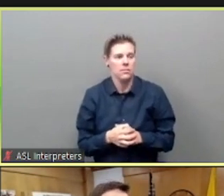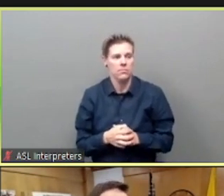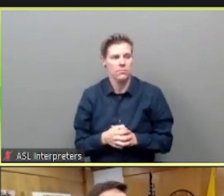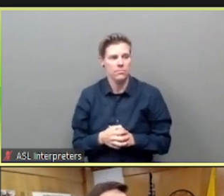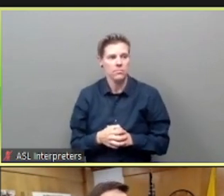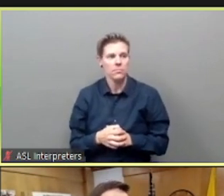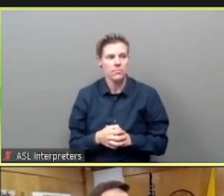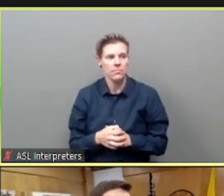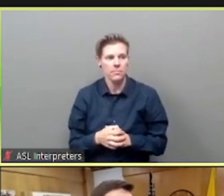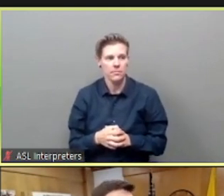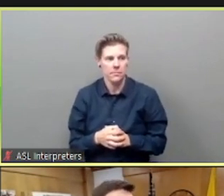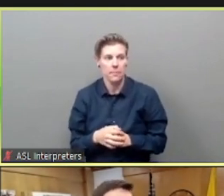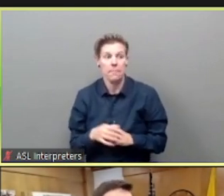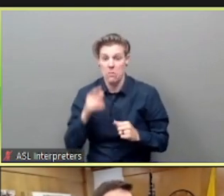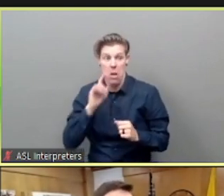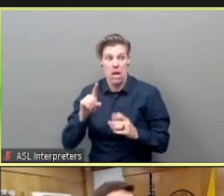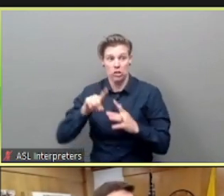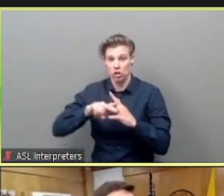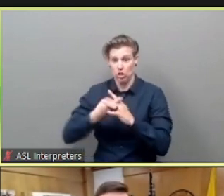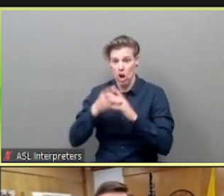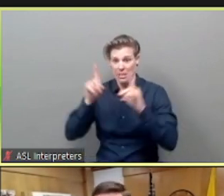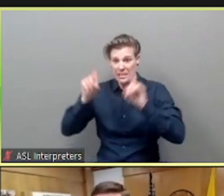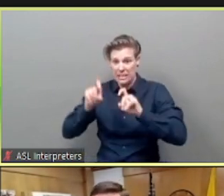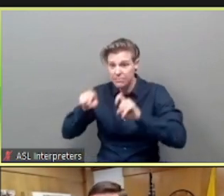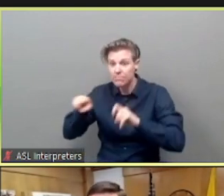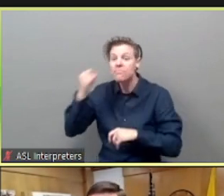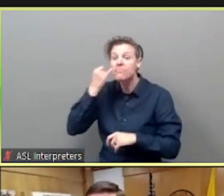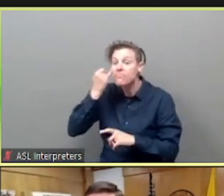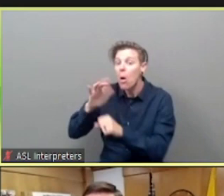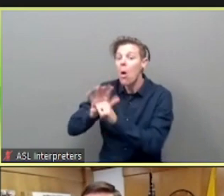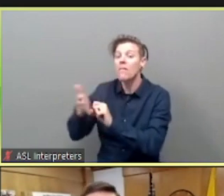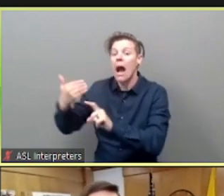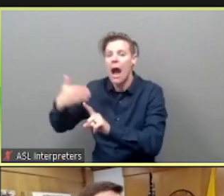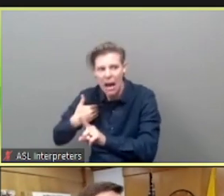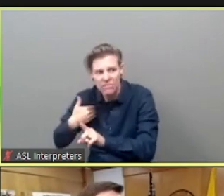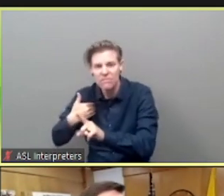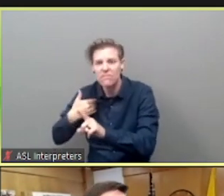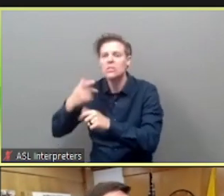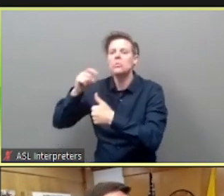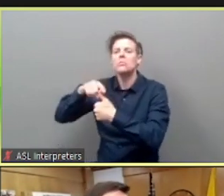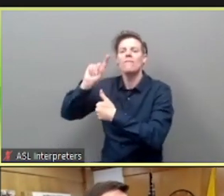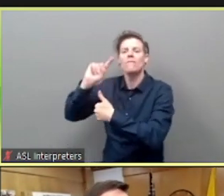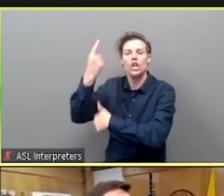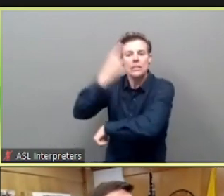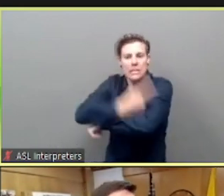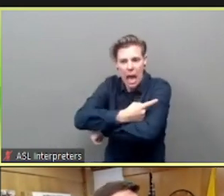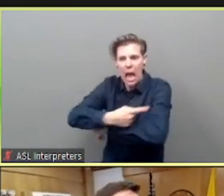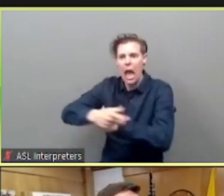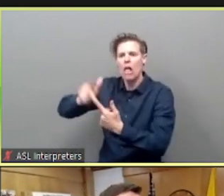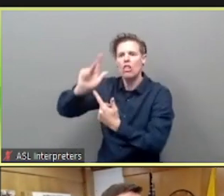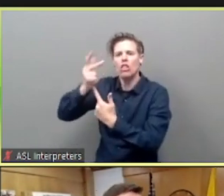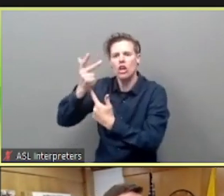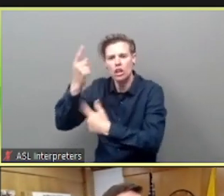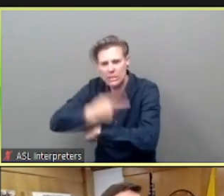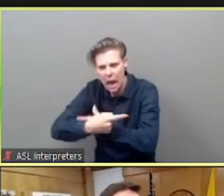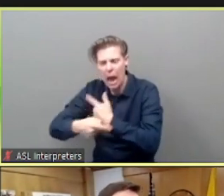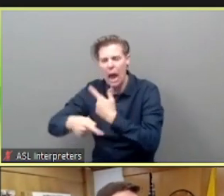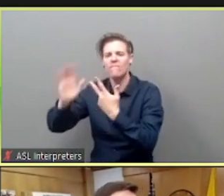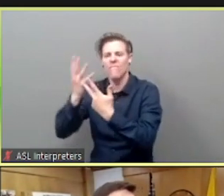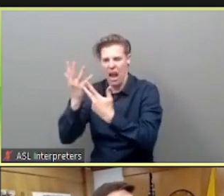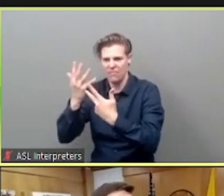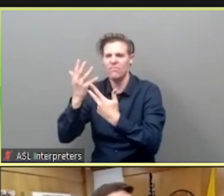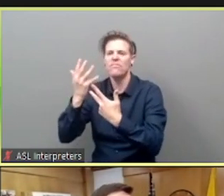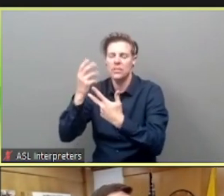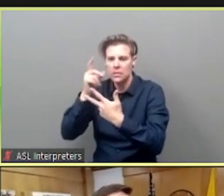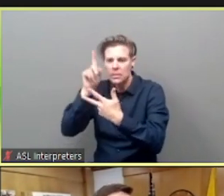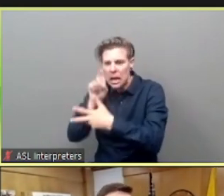and 5 following an exposure. And that's a little bit about how it works. And on the last slide about this program, the